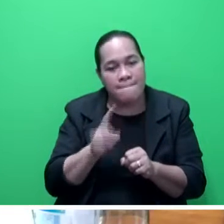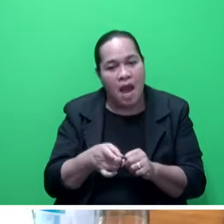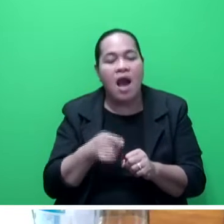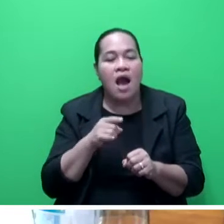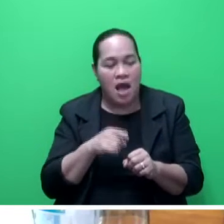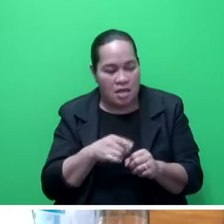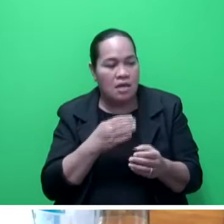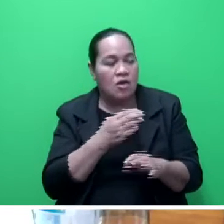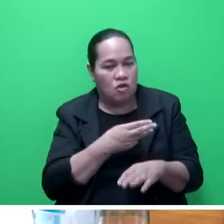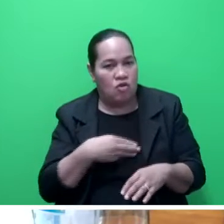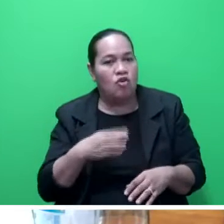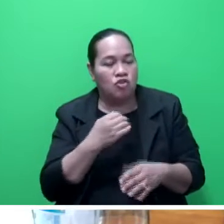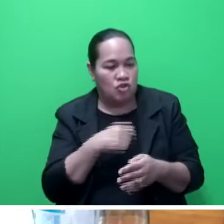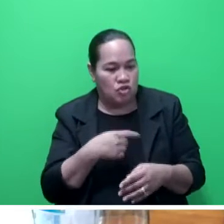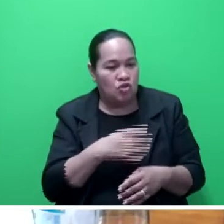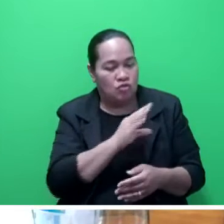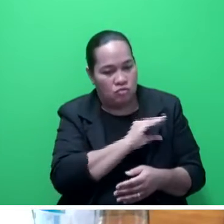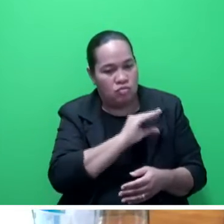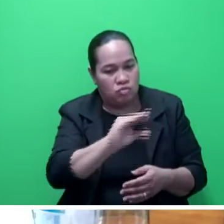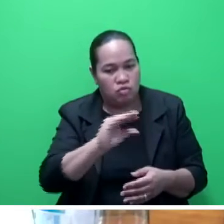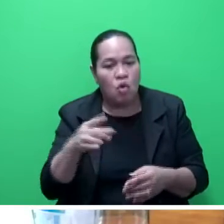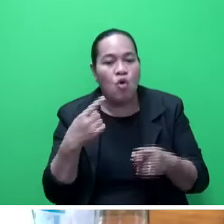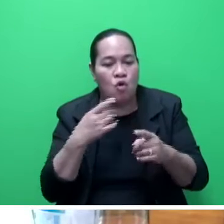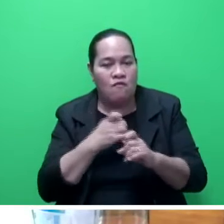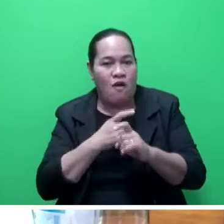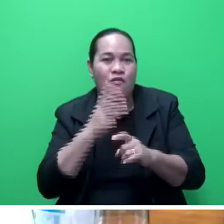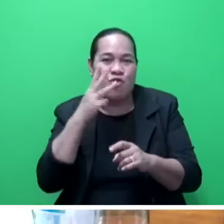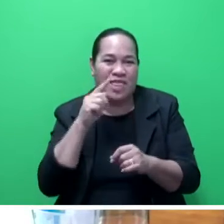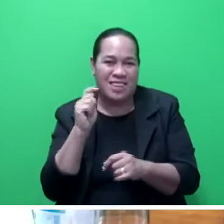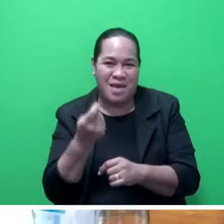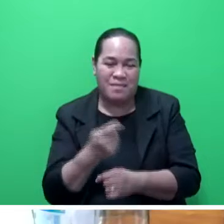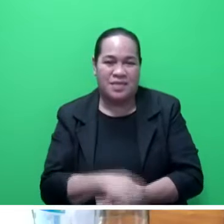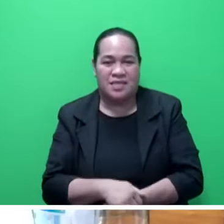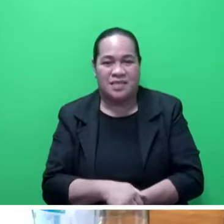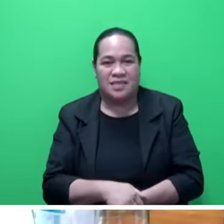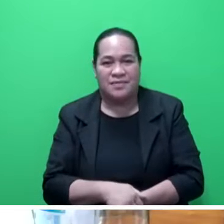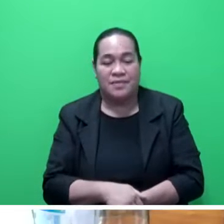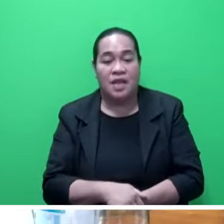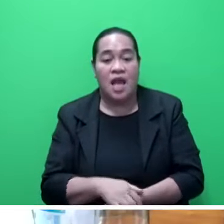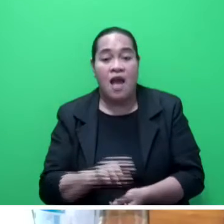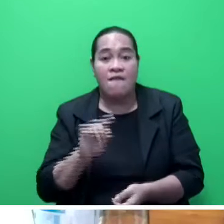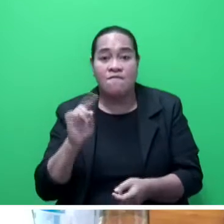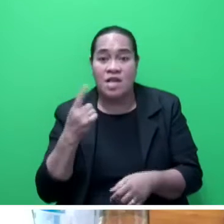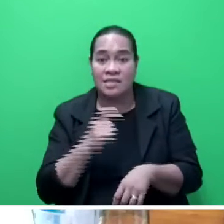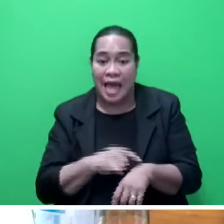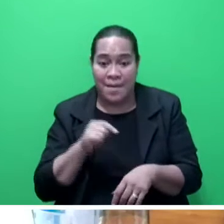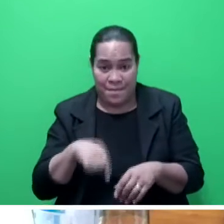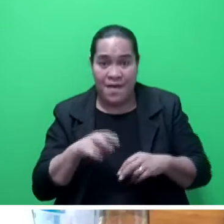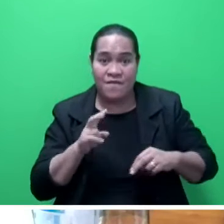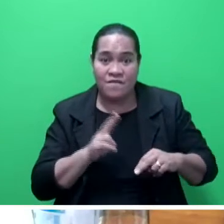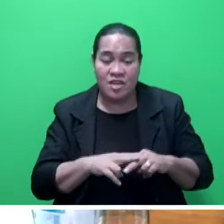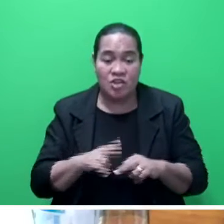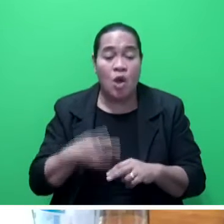budgeted grants to all schools that were compliant for all 3 terms. Mr. Speaker, sir, for the first time in Fiji's history,